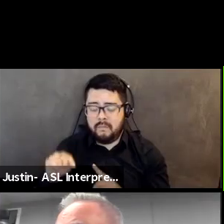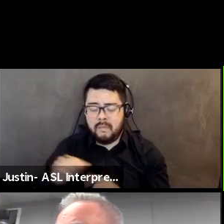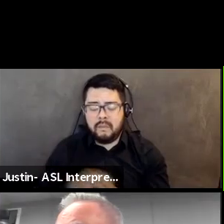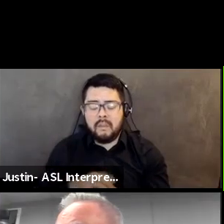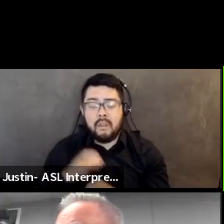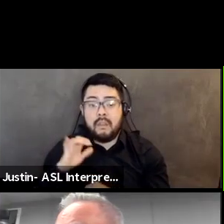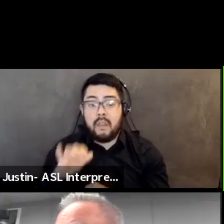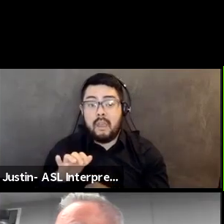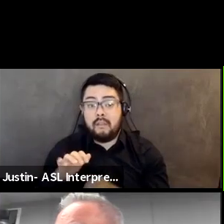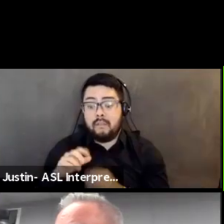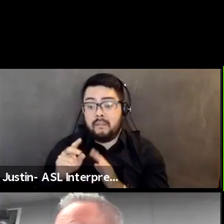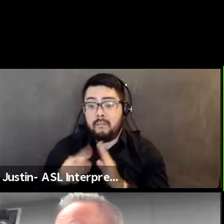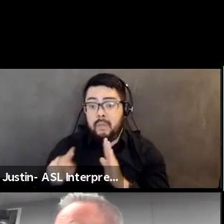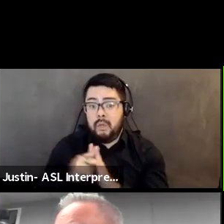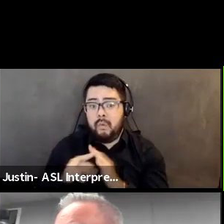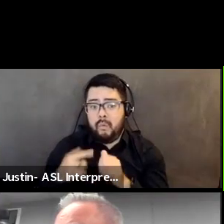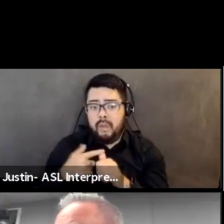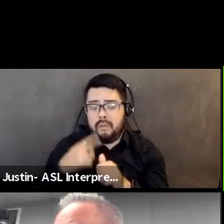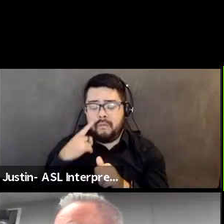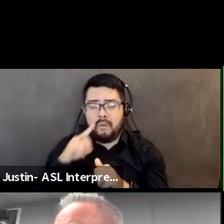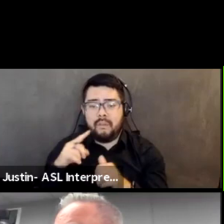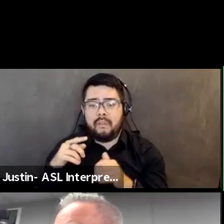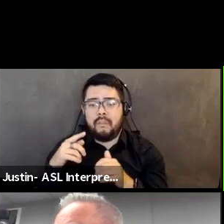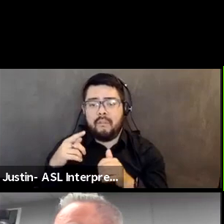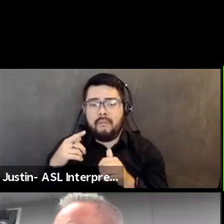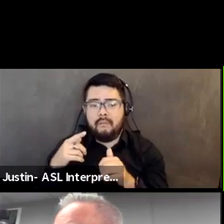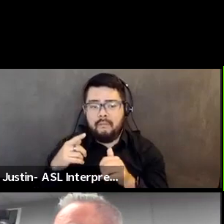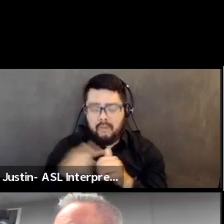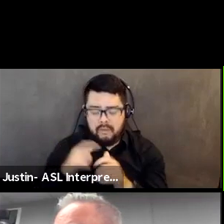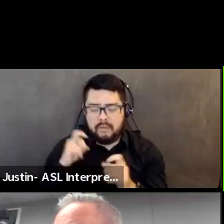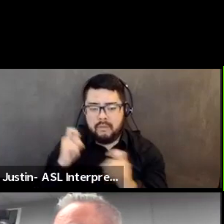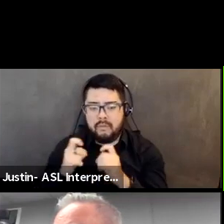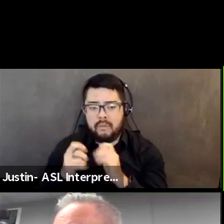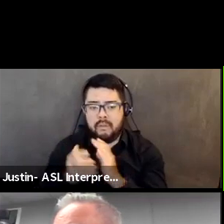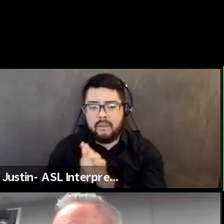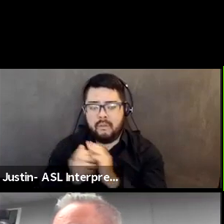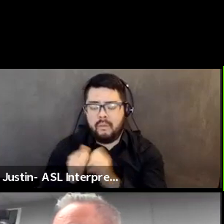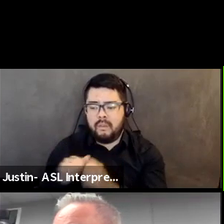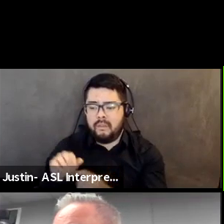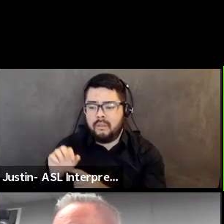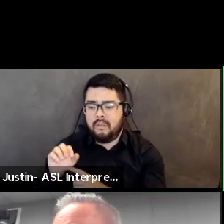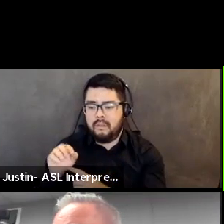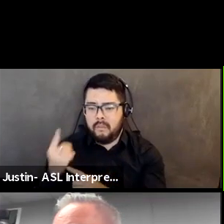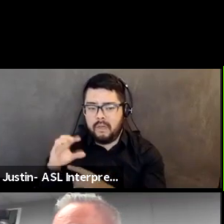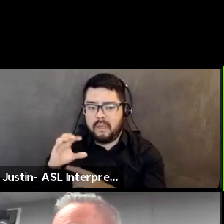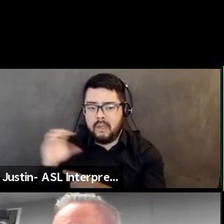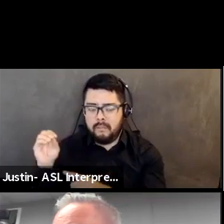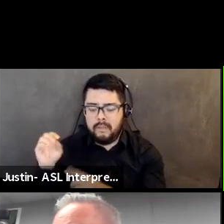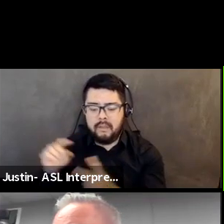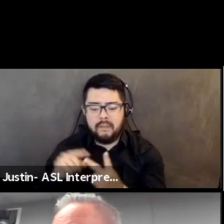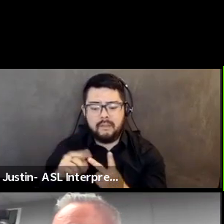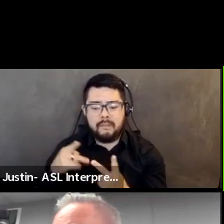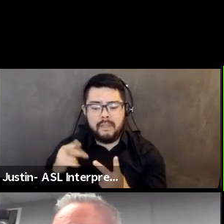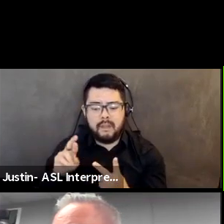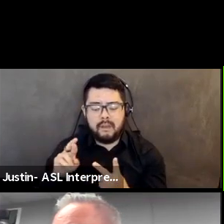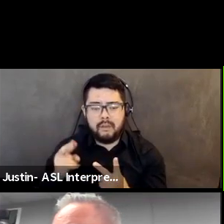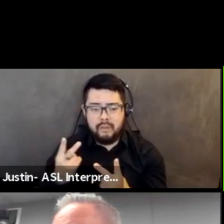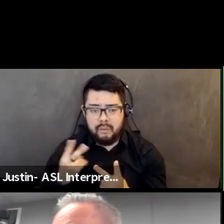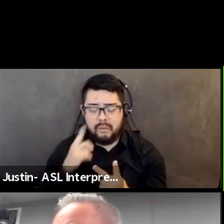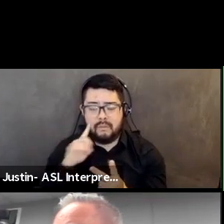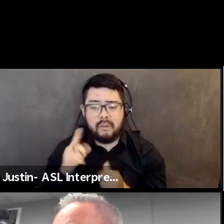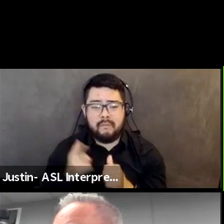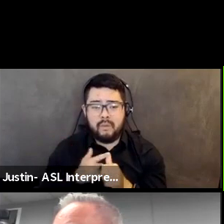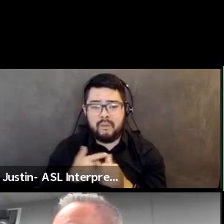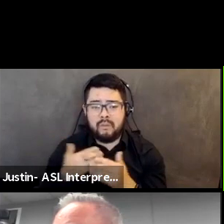renewal and amend agreement with thorson consulting inc pr2 is to authorize the first renewal